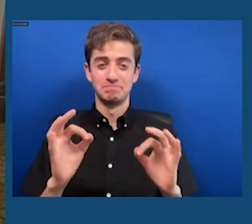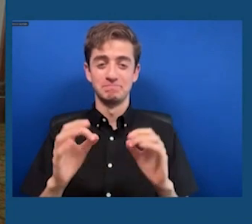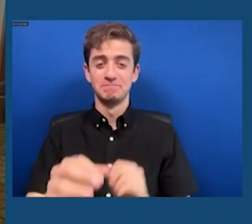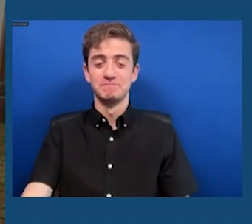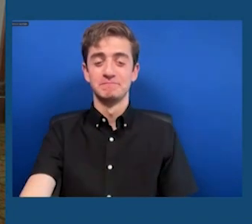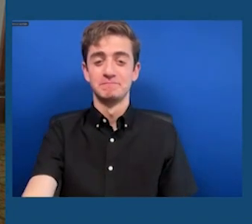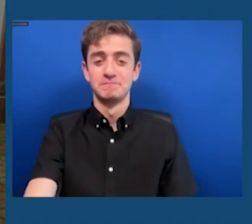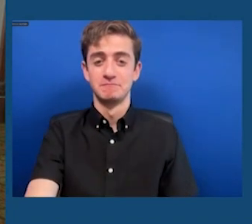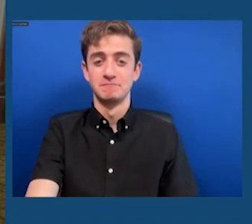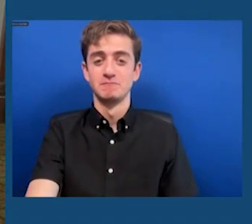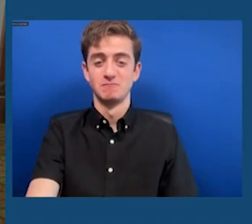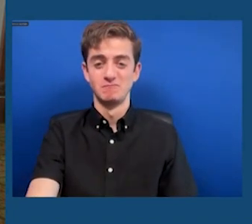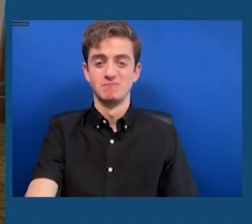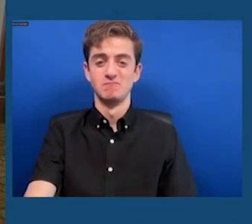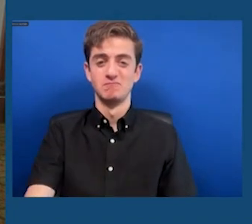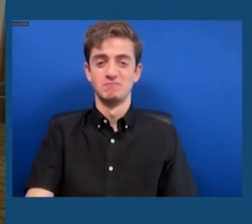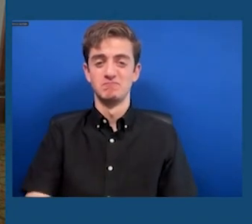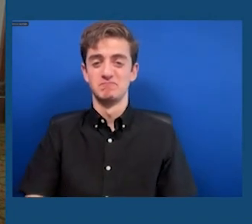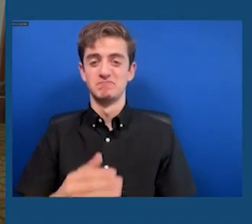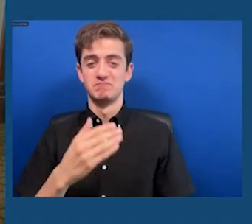Thank you. Thank you very much.